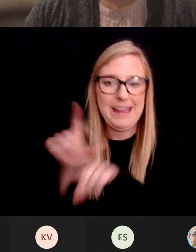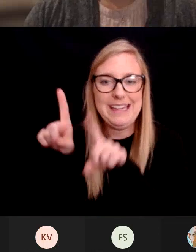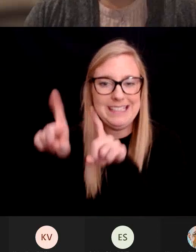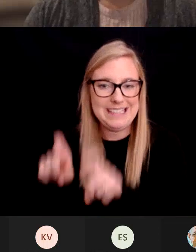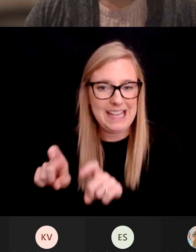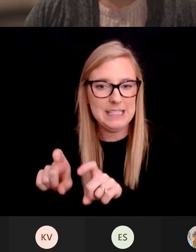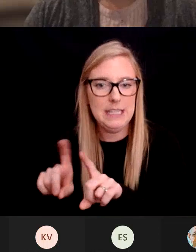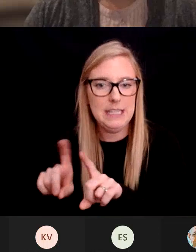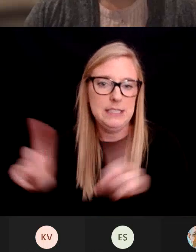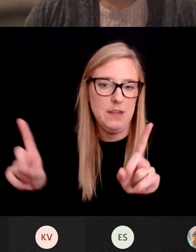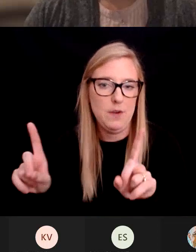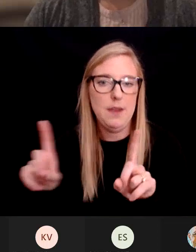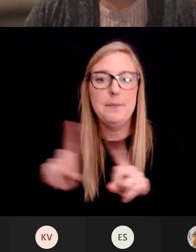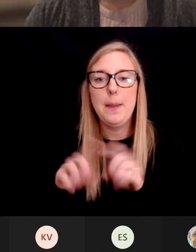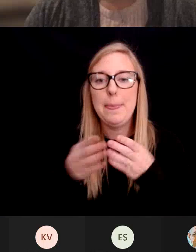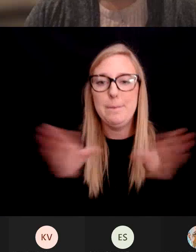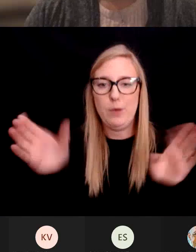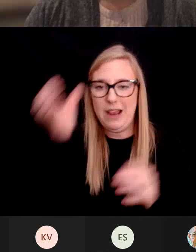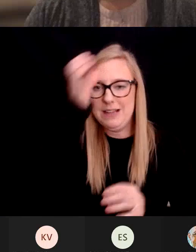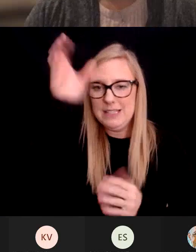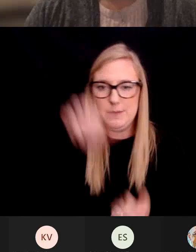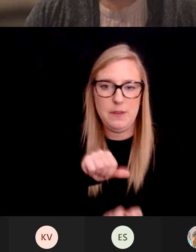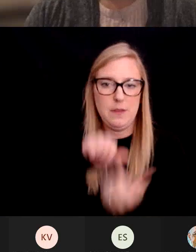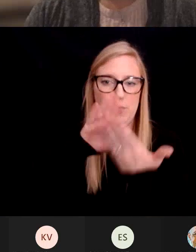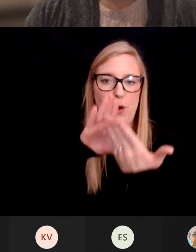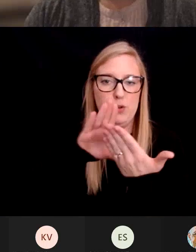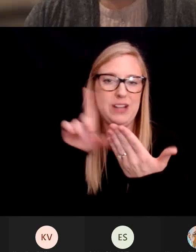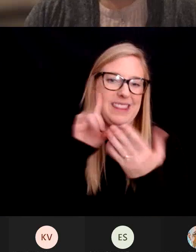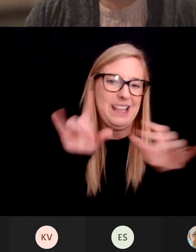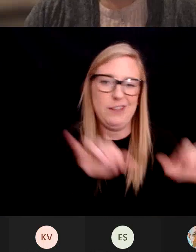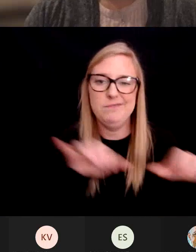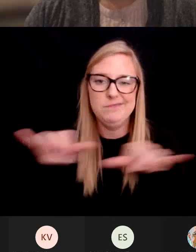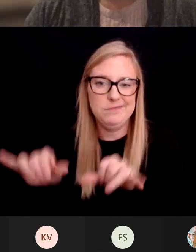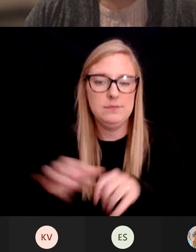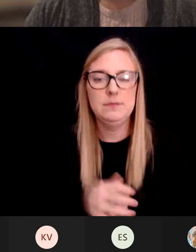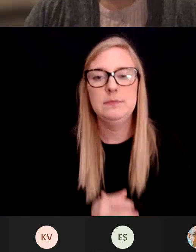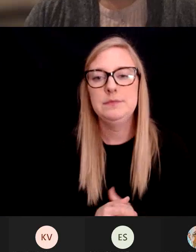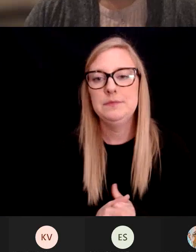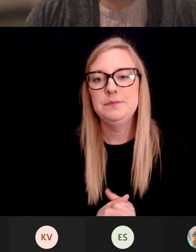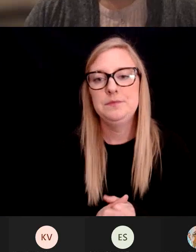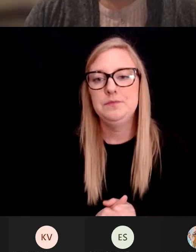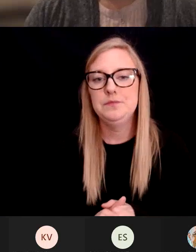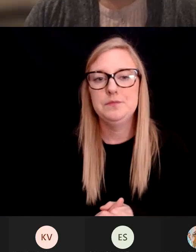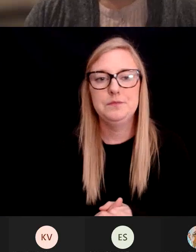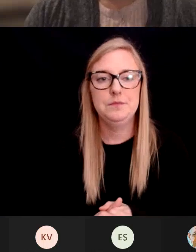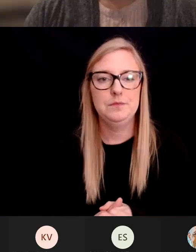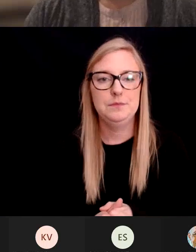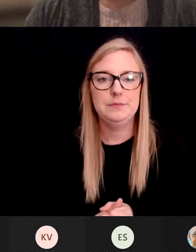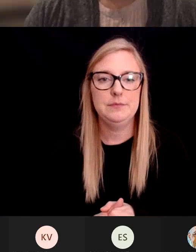broad concepts and the approach, I think, are very much the same.